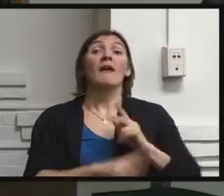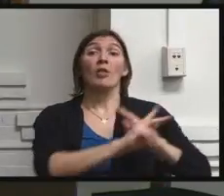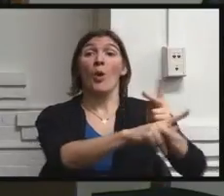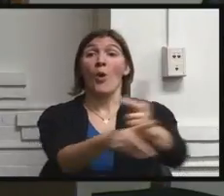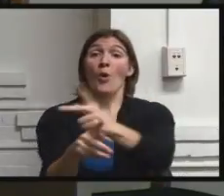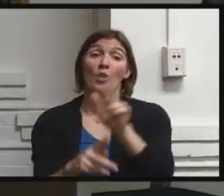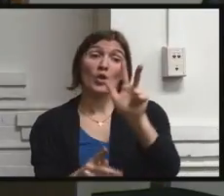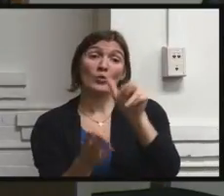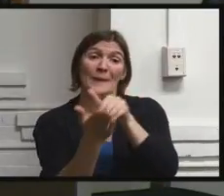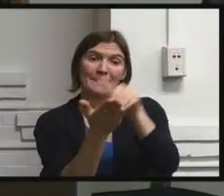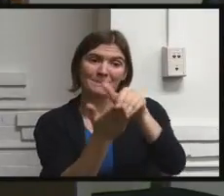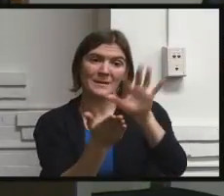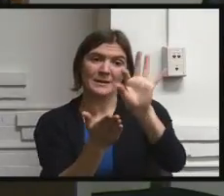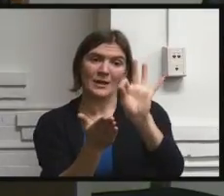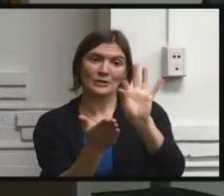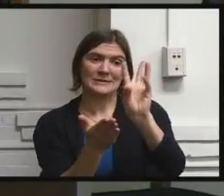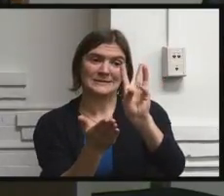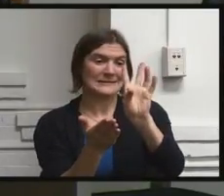loans of